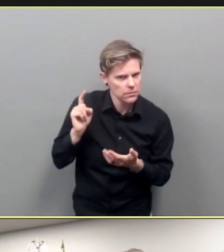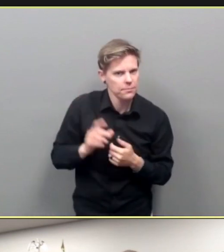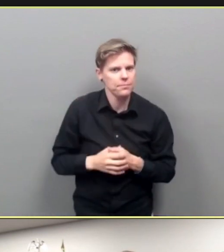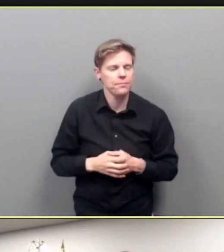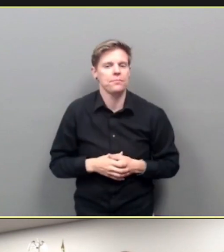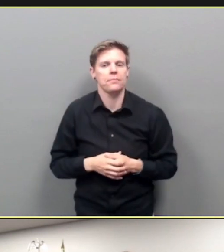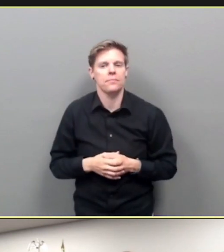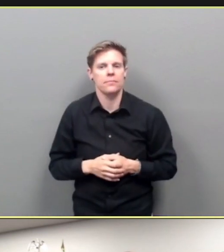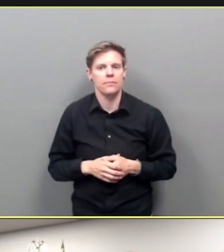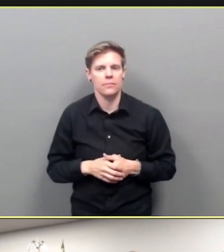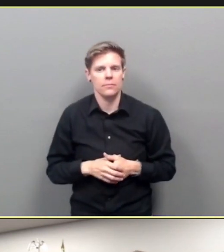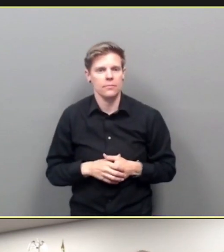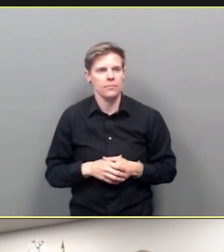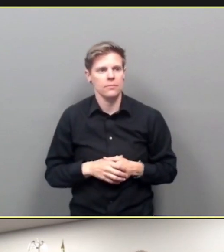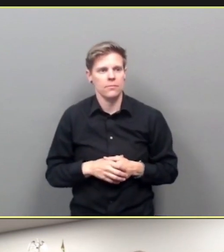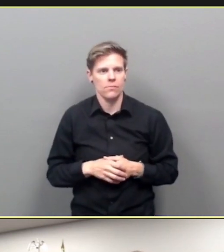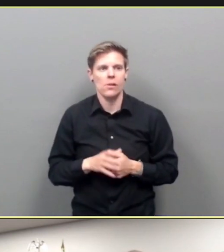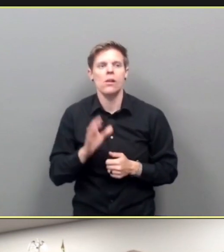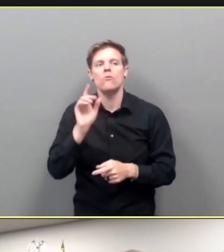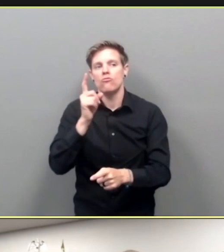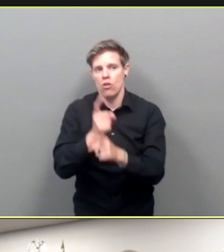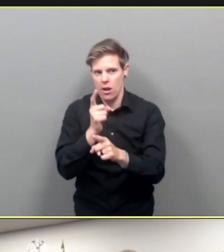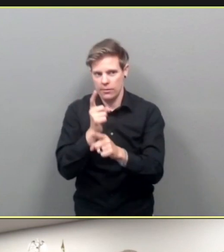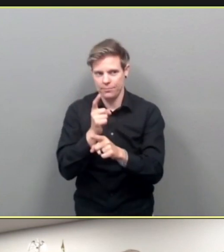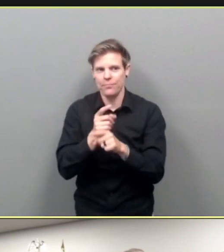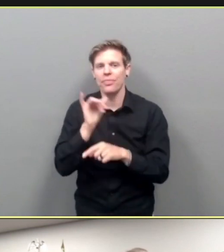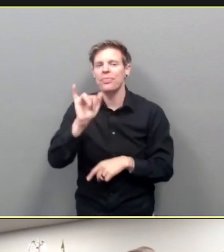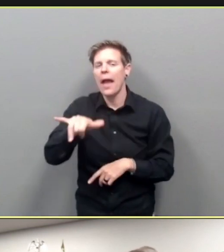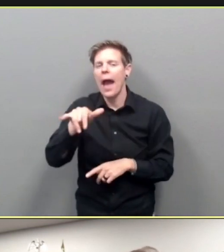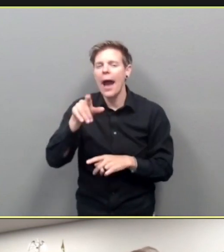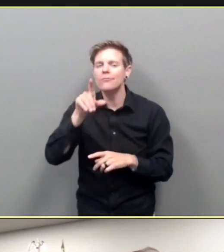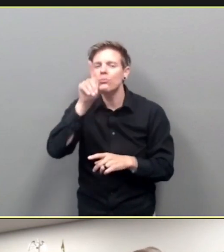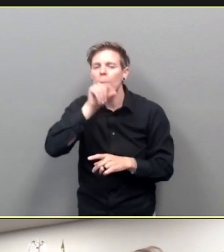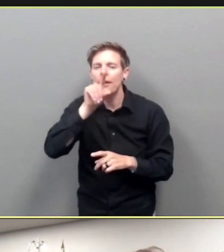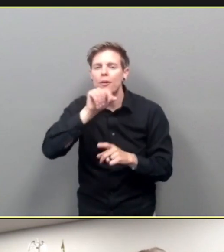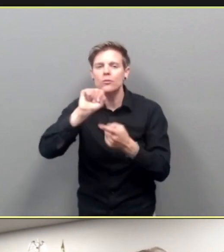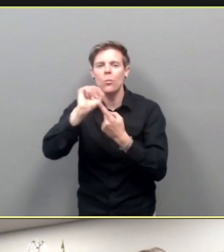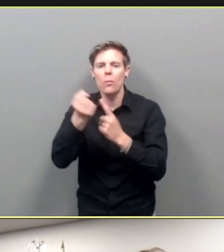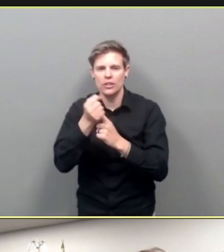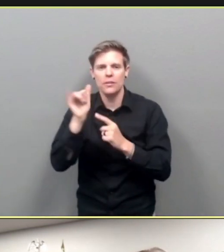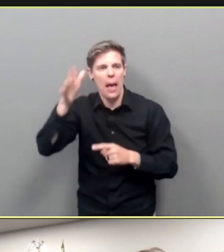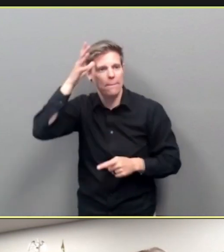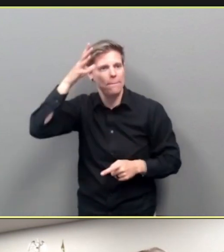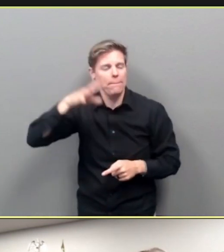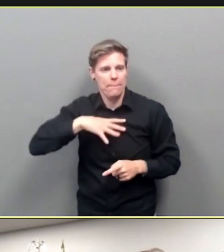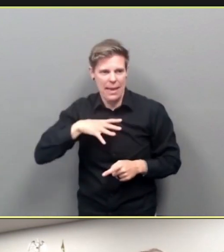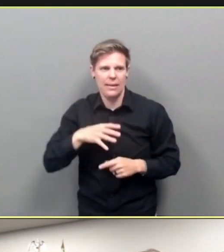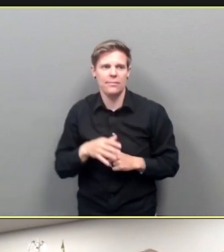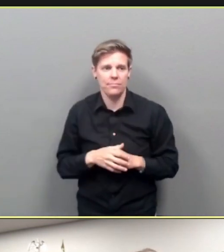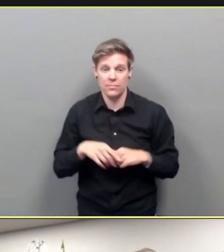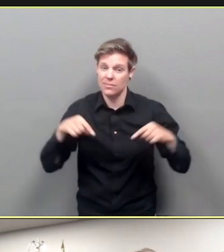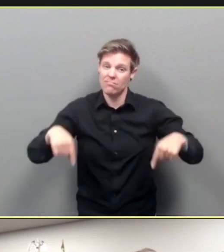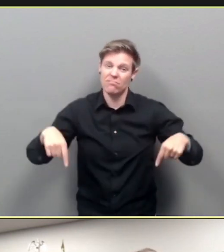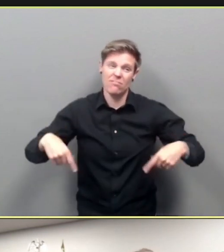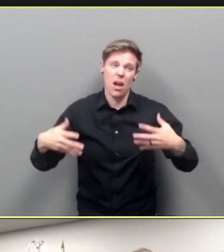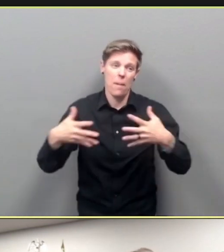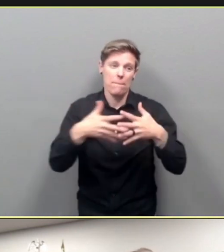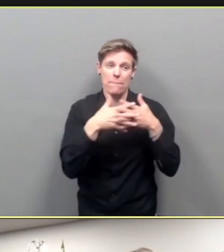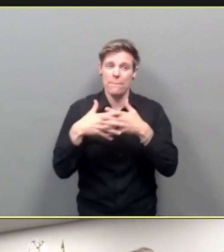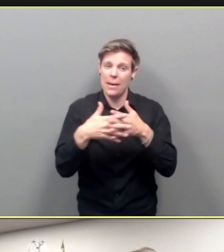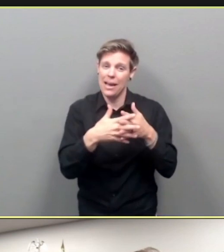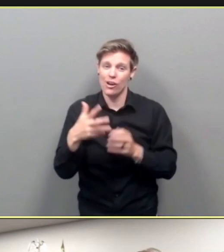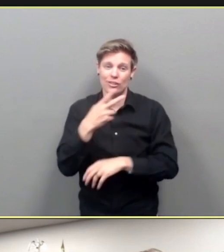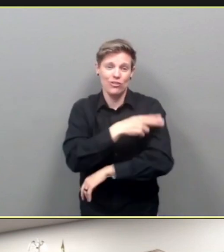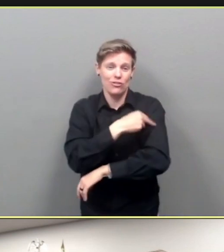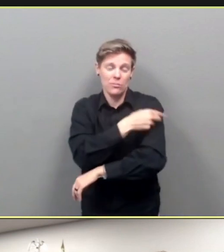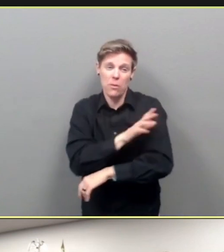that was the tweet I was referring to. I think American hospitals are full. And if we